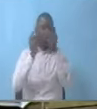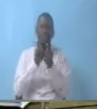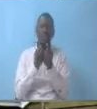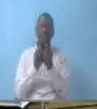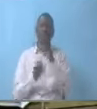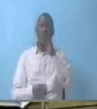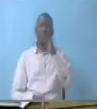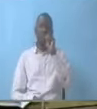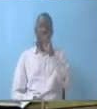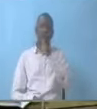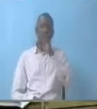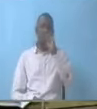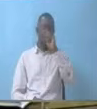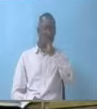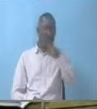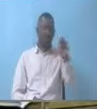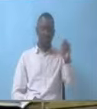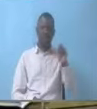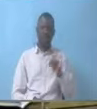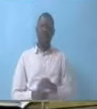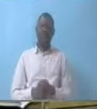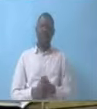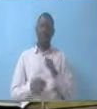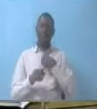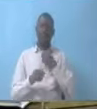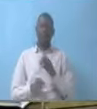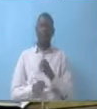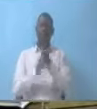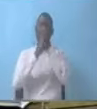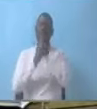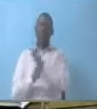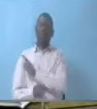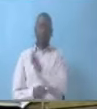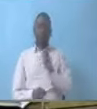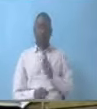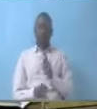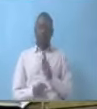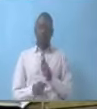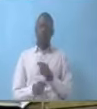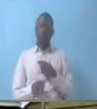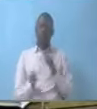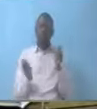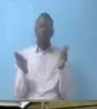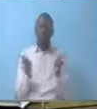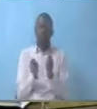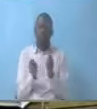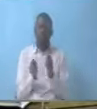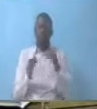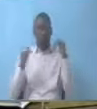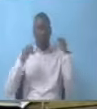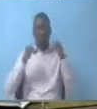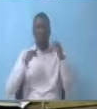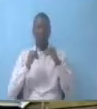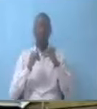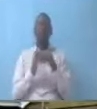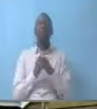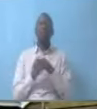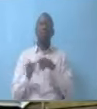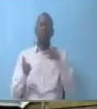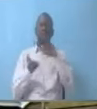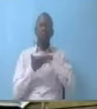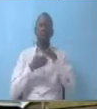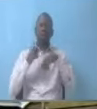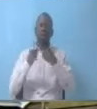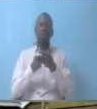of this decree. And that would help us, that will shorten the proceedings on these decrees.